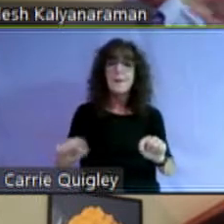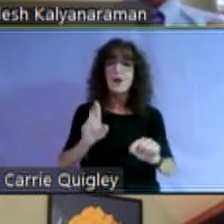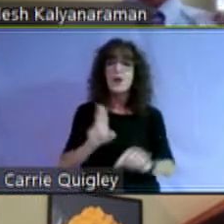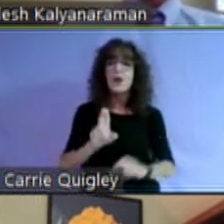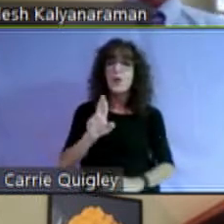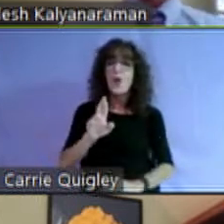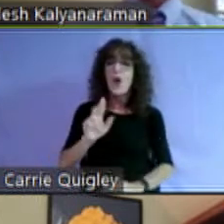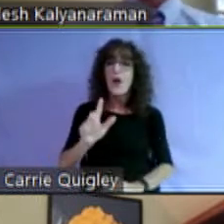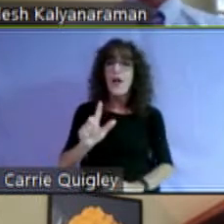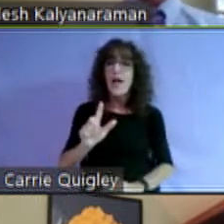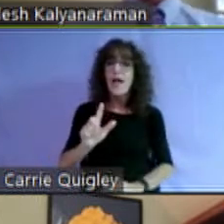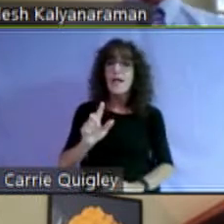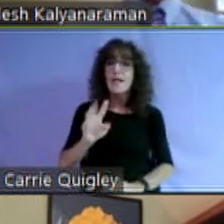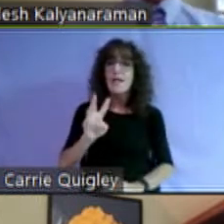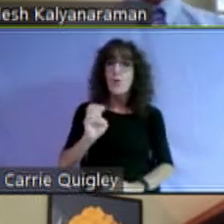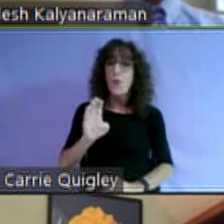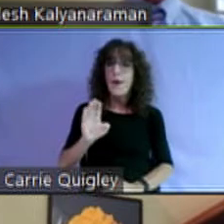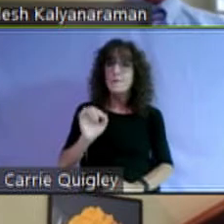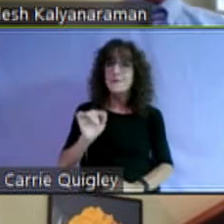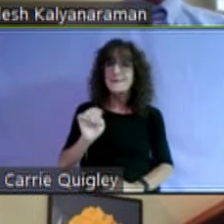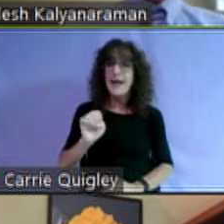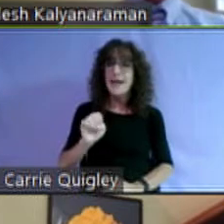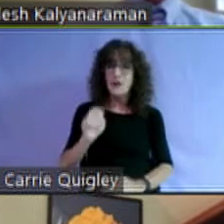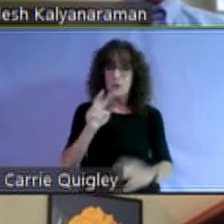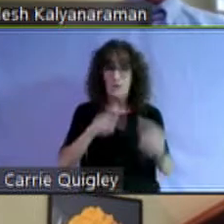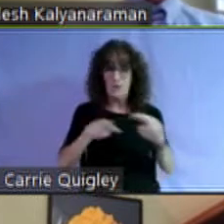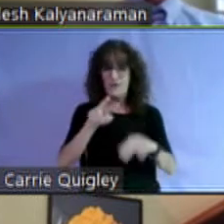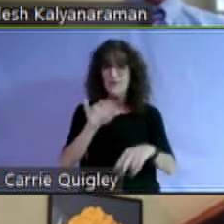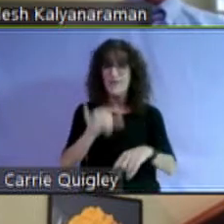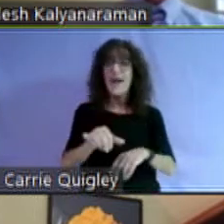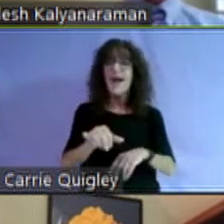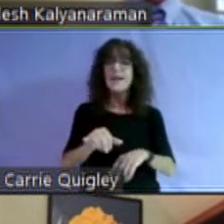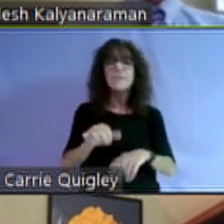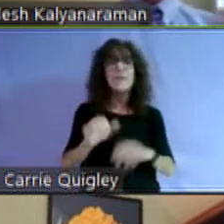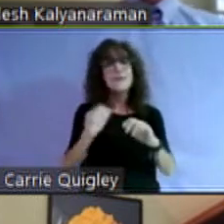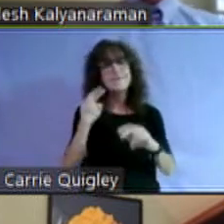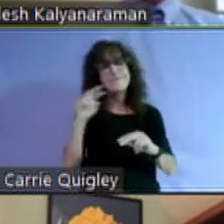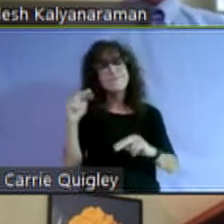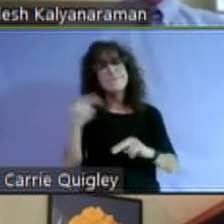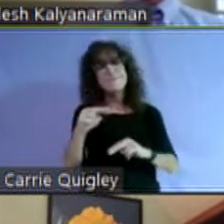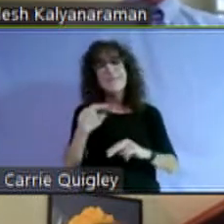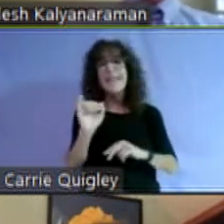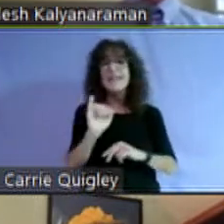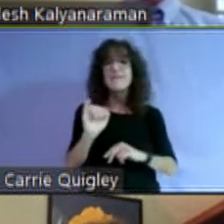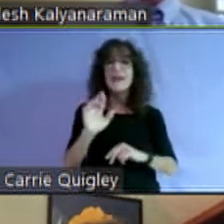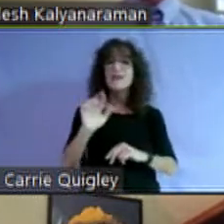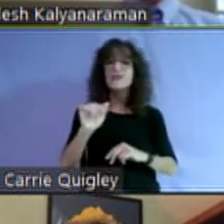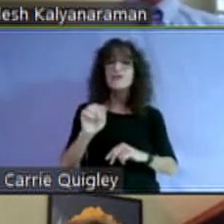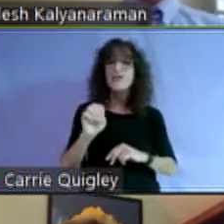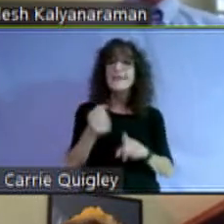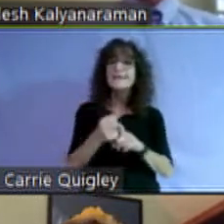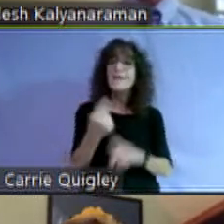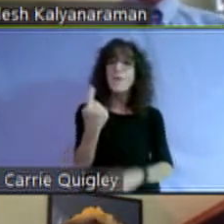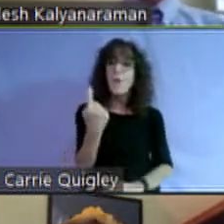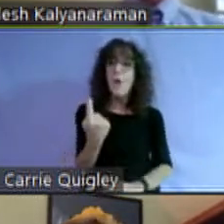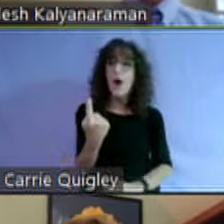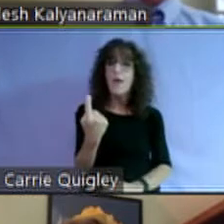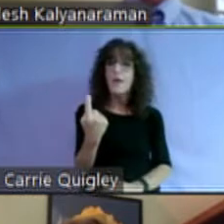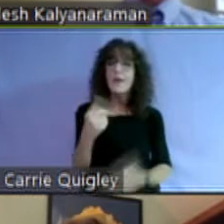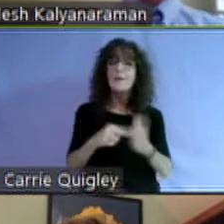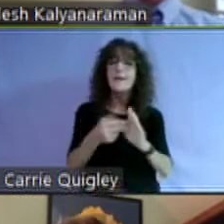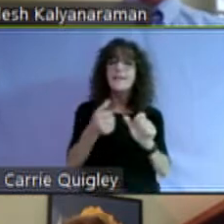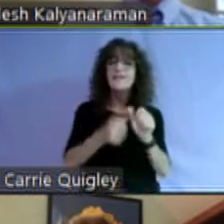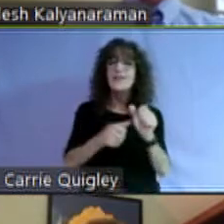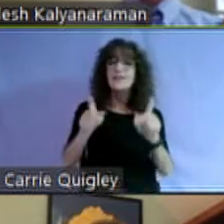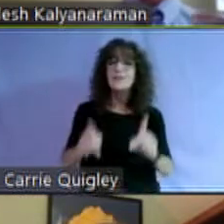that you can go to see this. And the way to think about this is that if the infection rate was 1, each person would only give it to